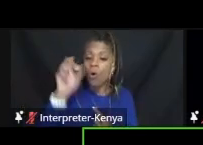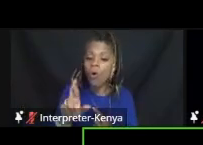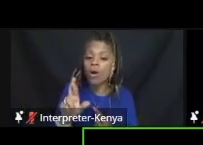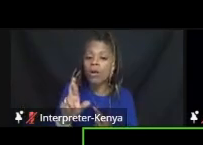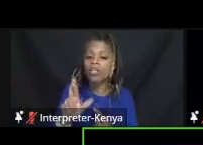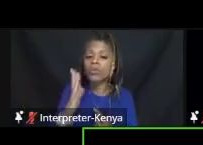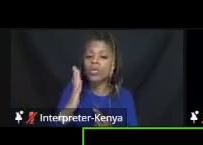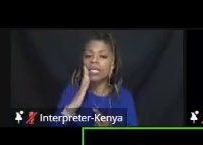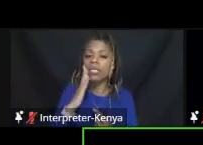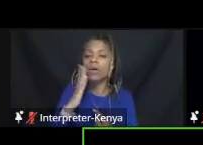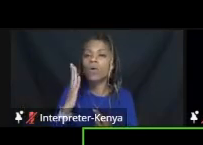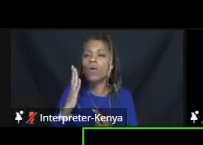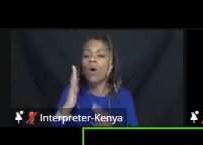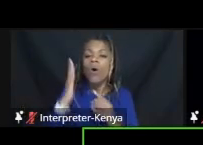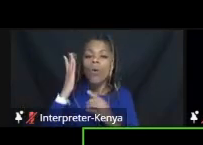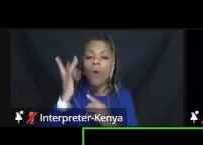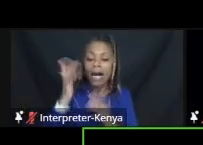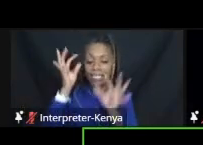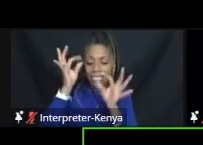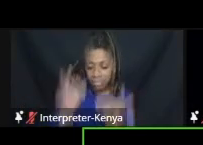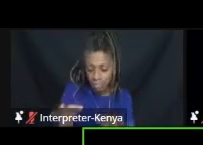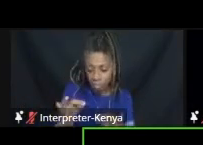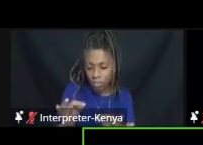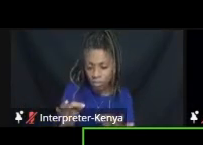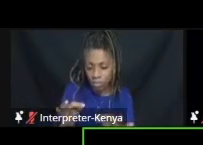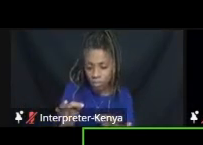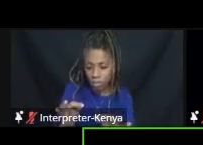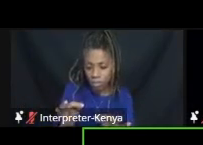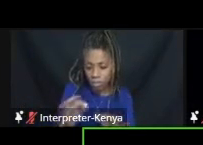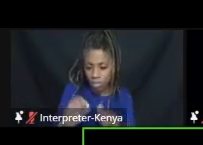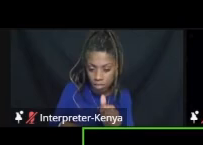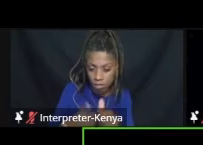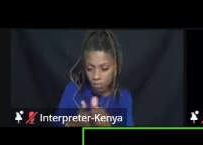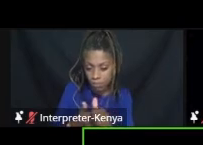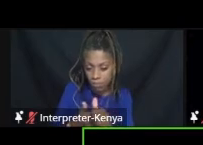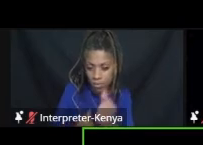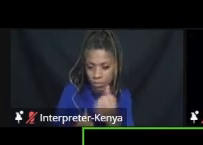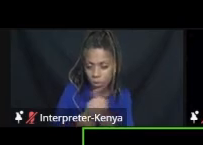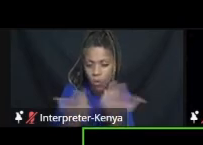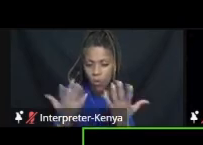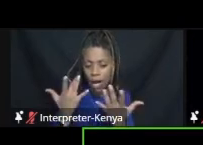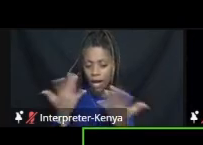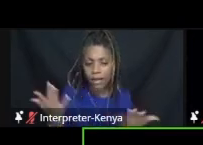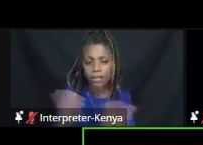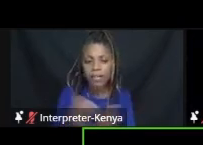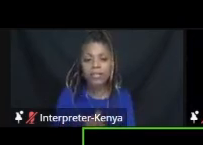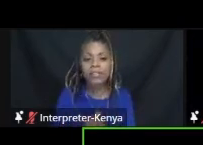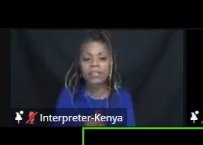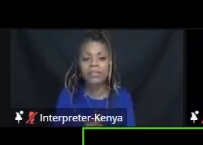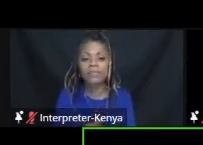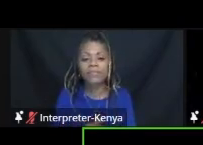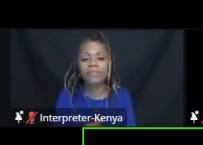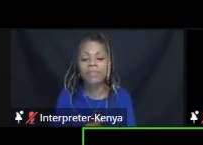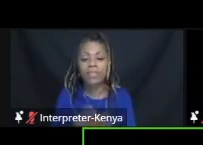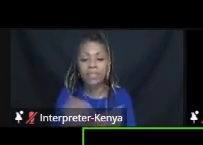decision that we did. So before we hop into that work, I just want to give a couple of